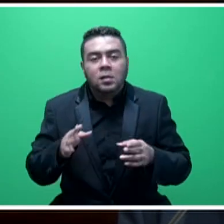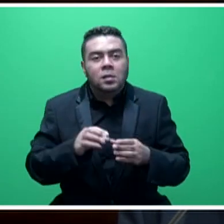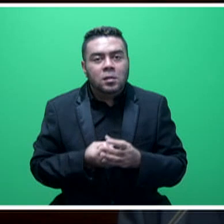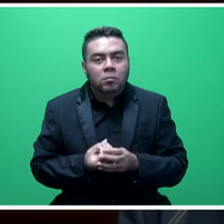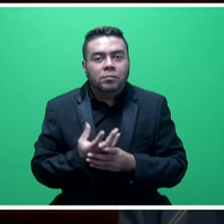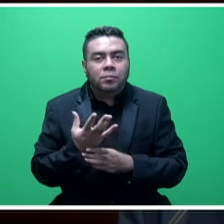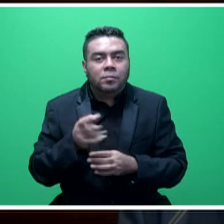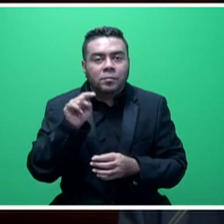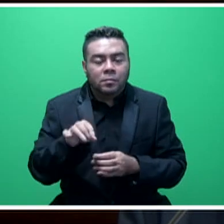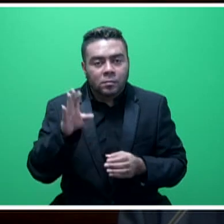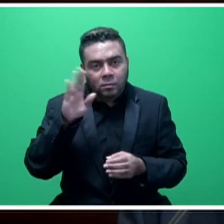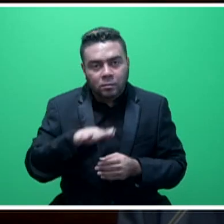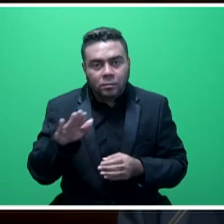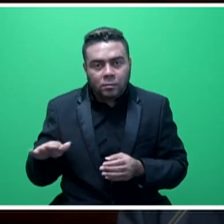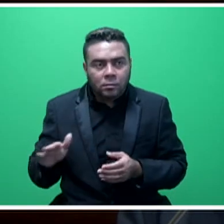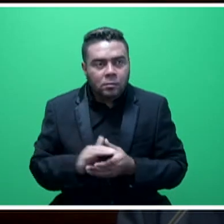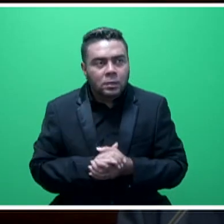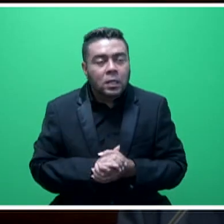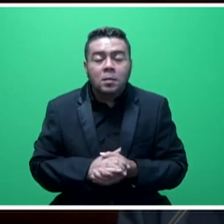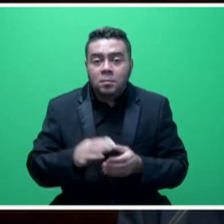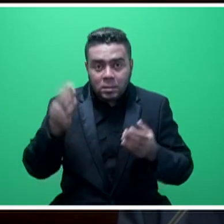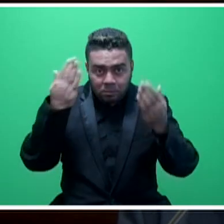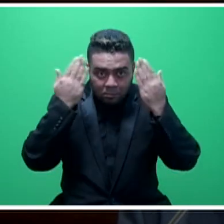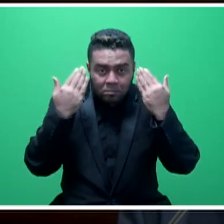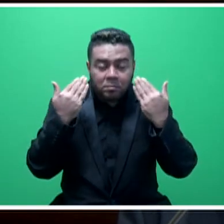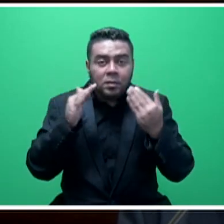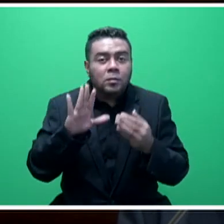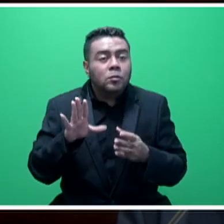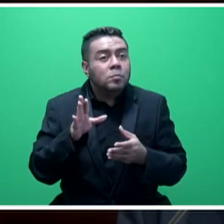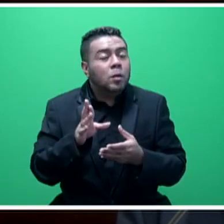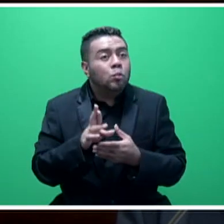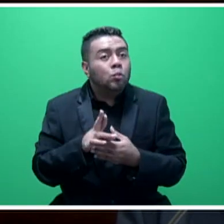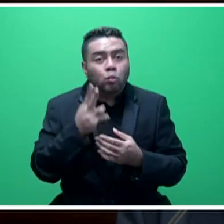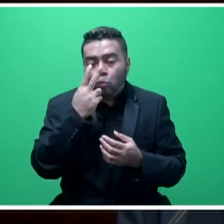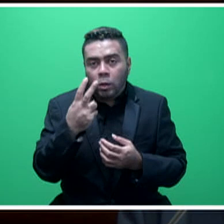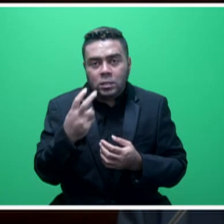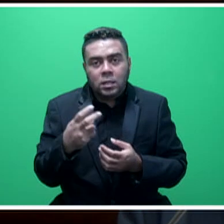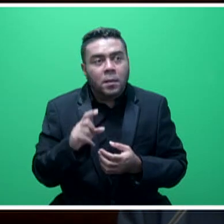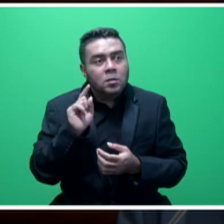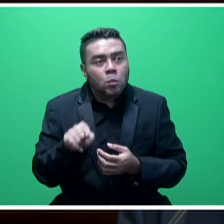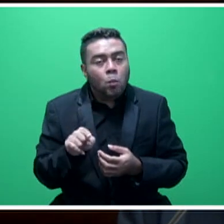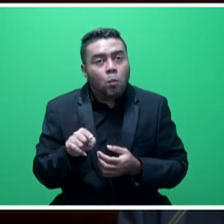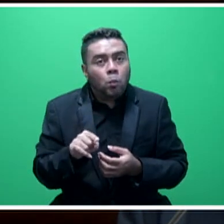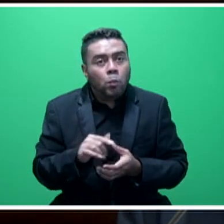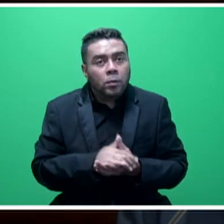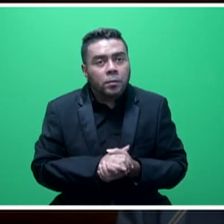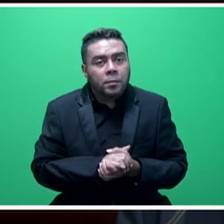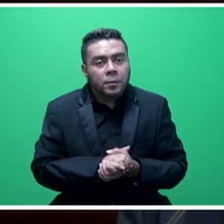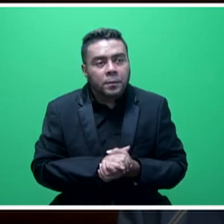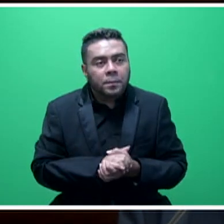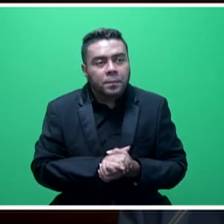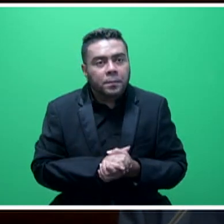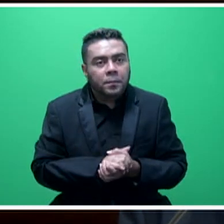and that of their children. Mr. Speaker, with respect to tourism, as one of our most labor-intensive